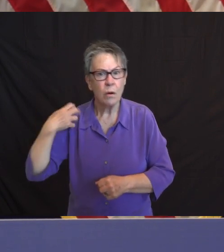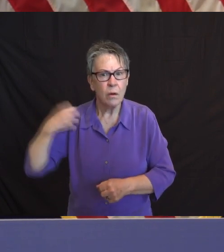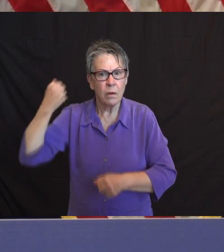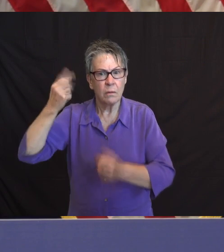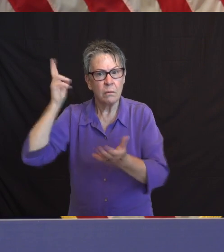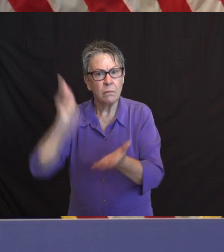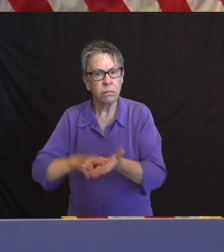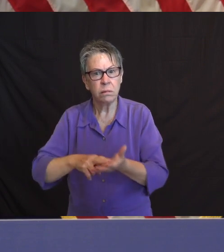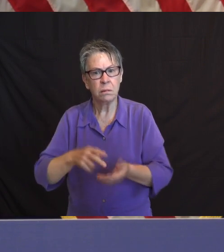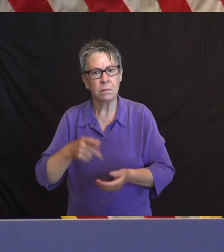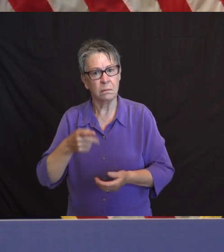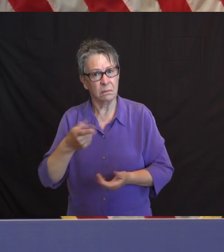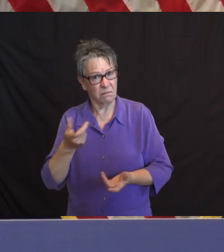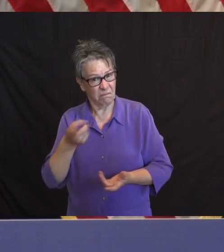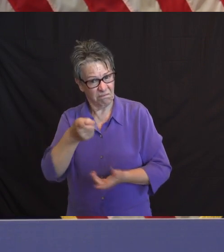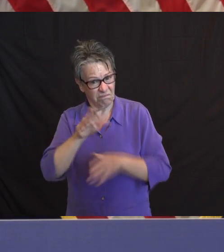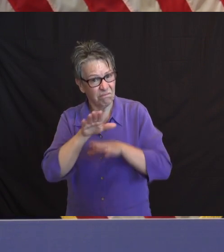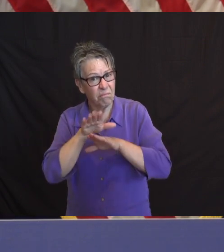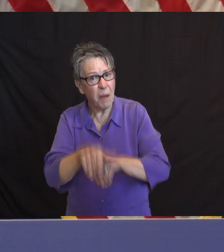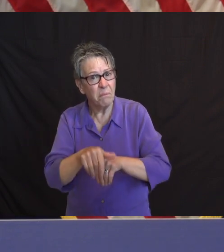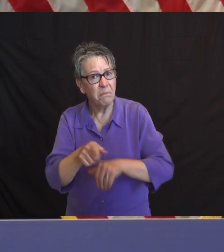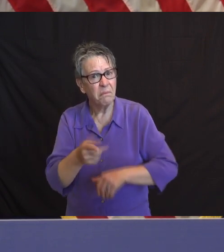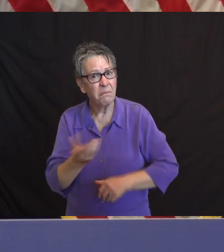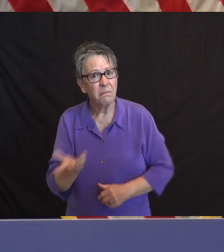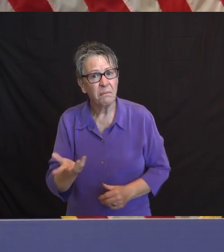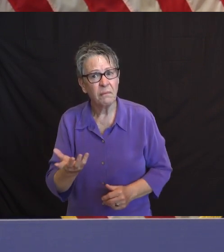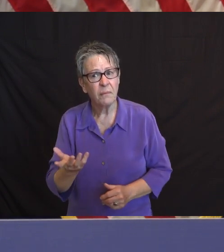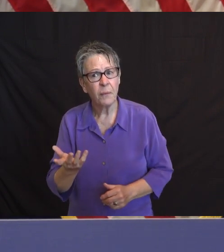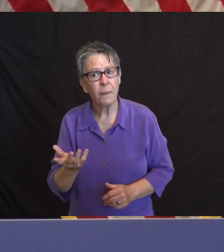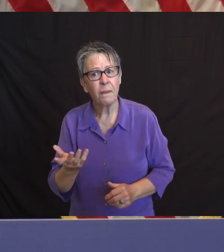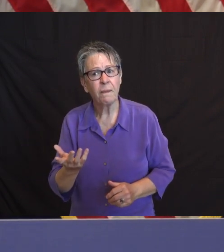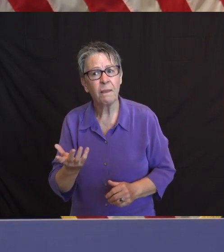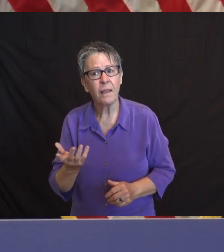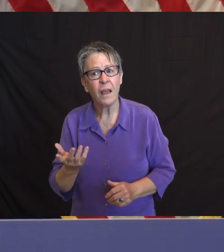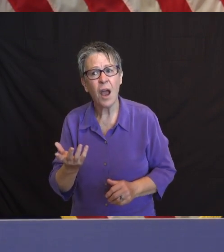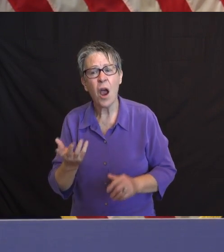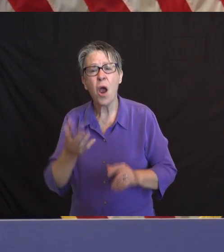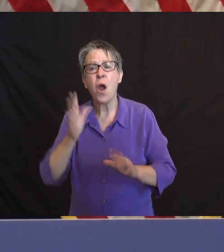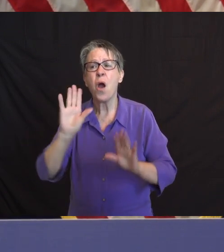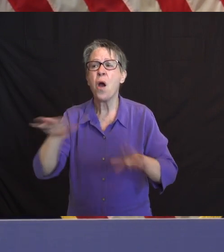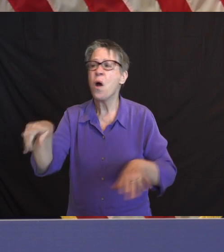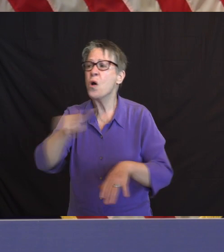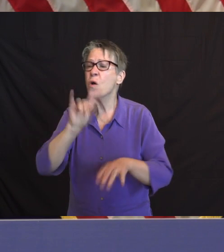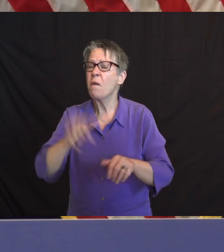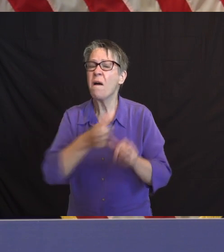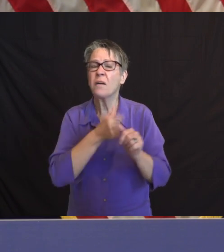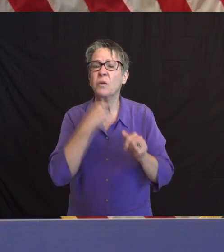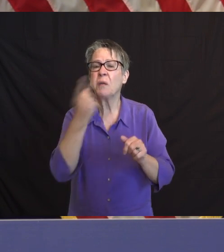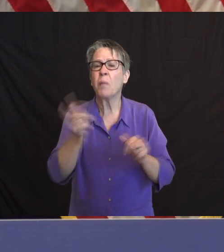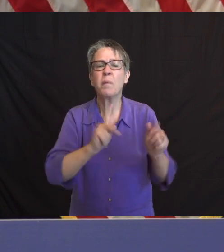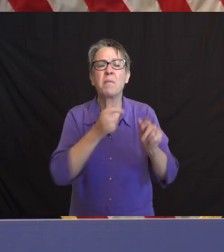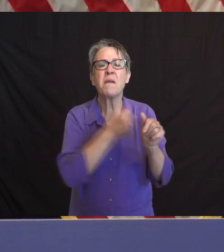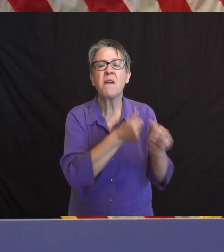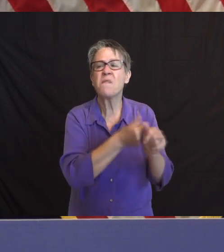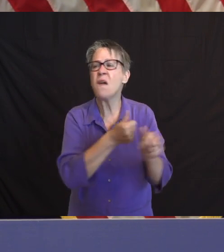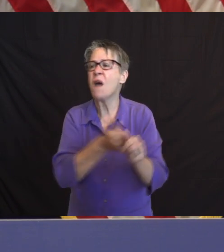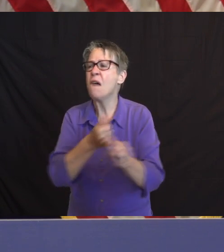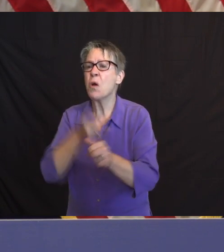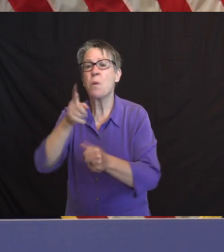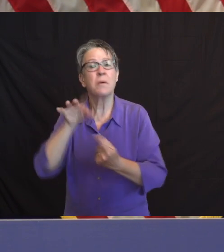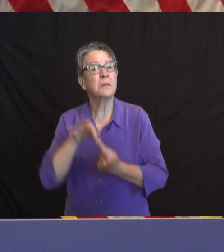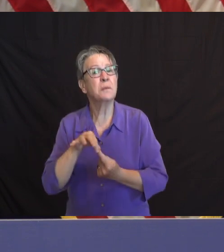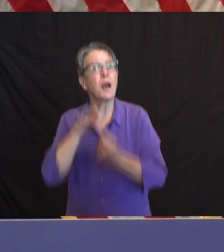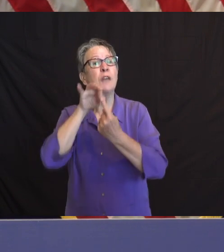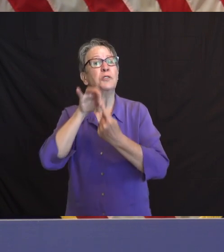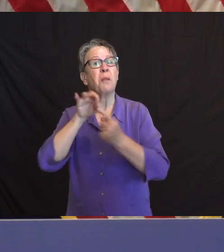you're saying? But in this case, there's an exception based on your take on it. I think the key here is